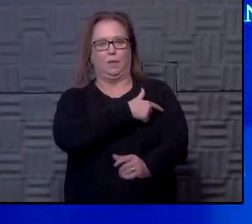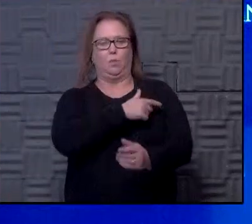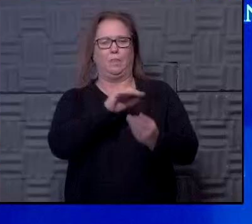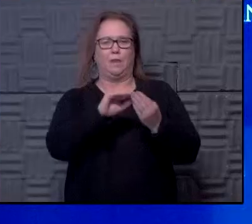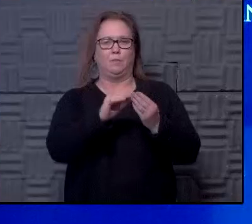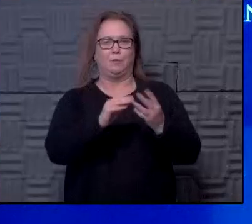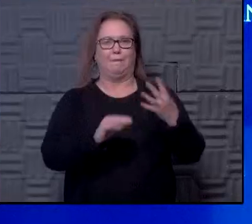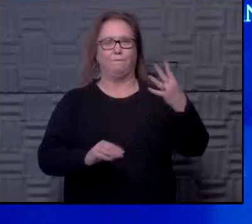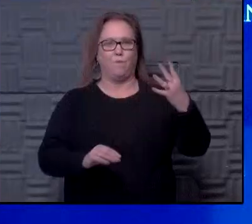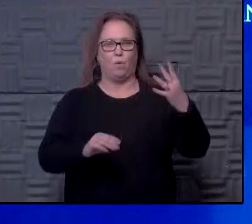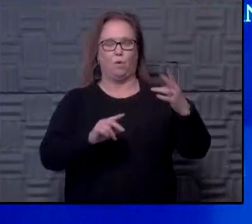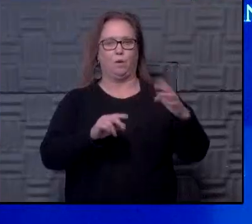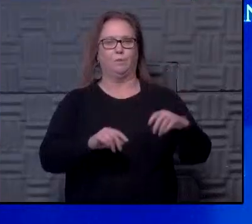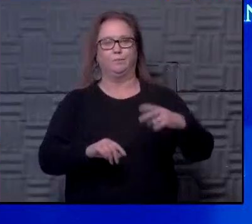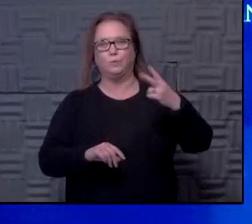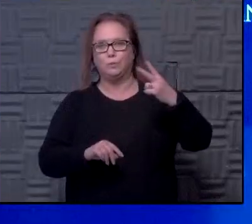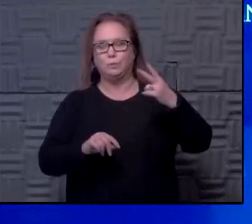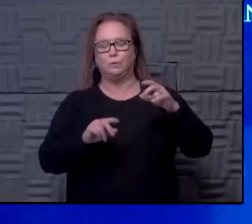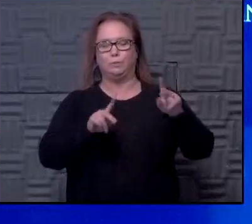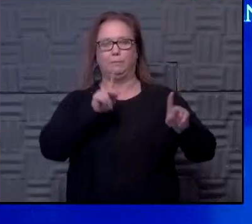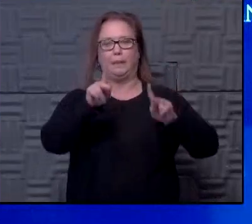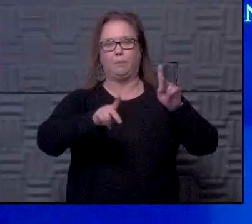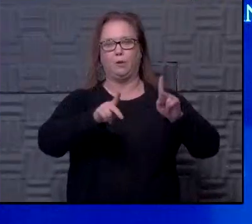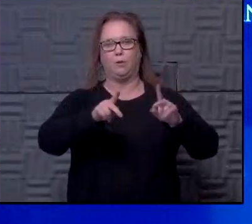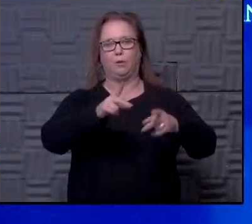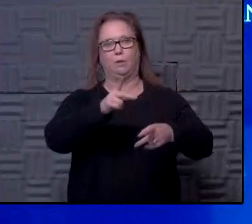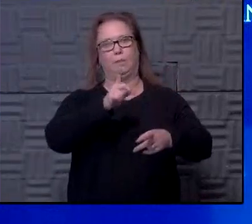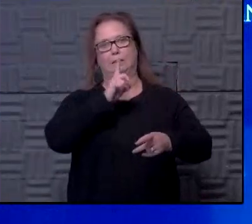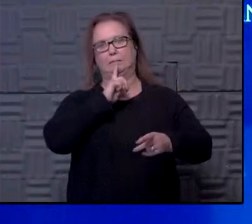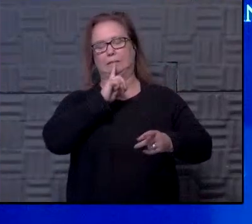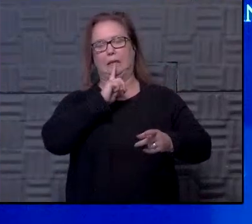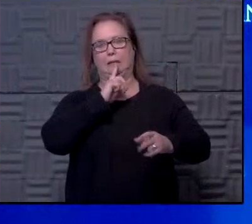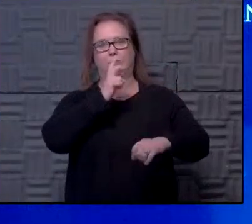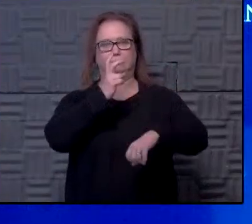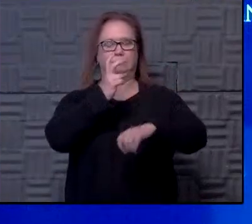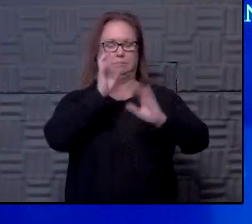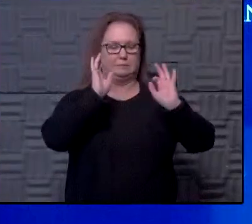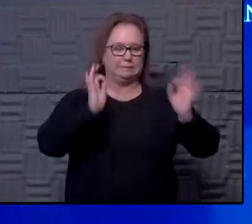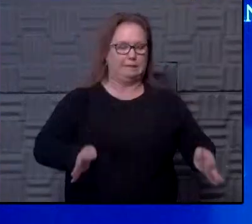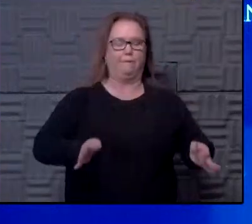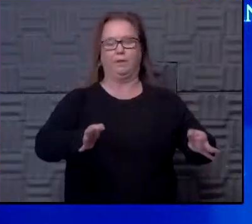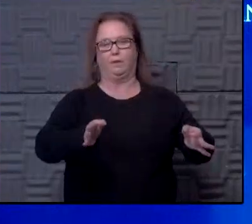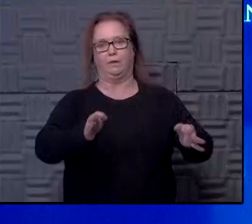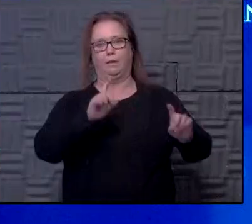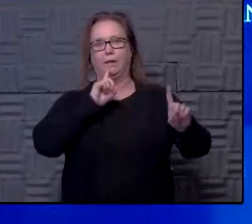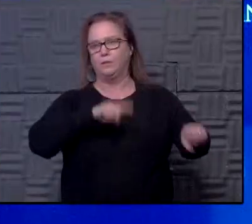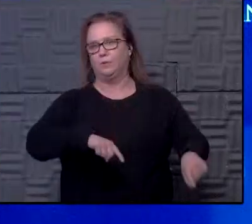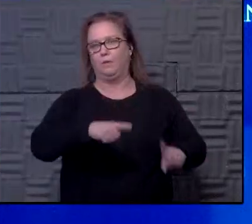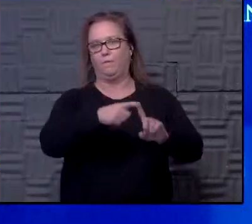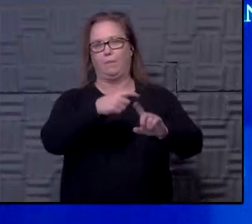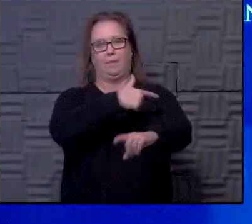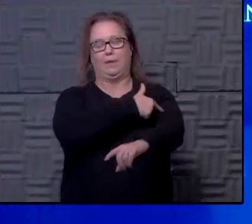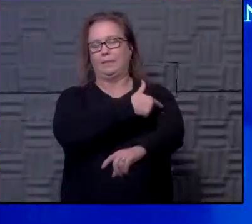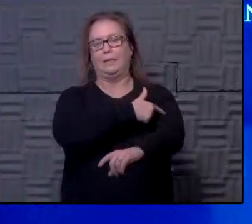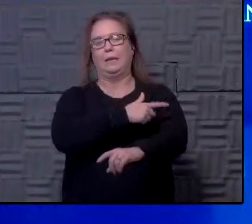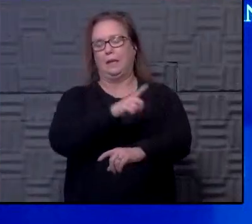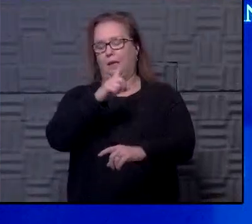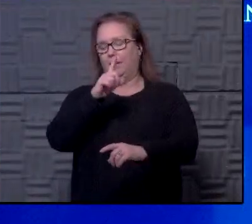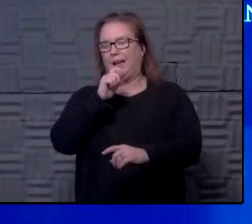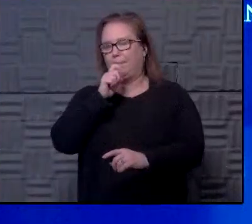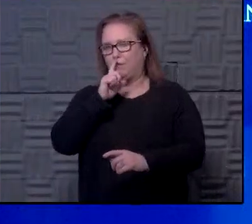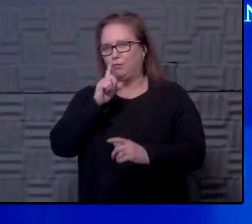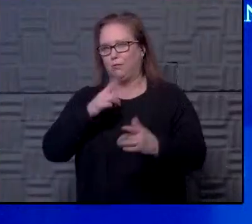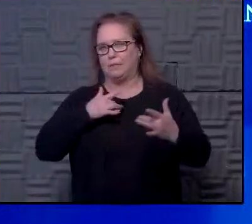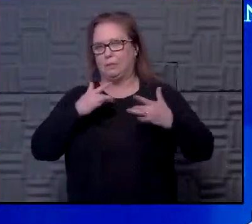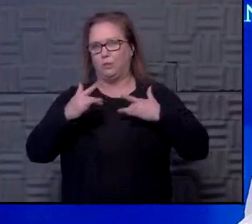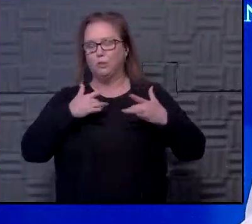like that, like 4 or 2, you have to be very careful drawing a lot of conclusions from it. So I think it's going to end up being safe. I'm not sure that that's going to be